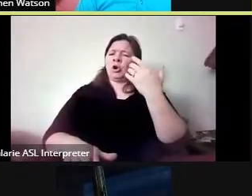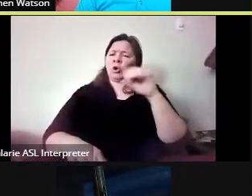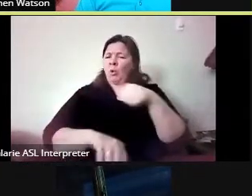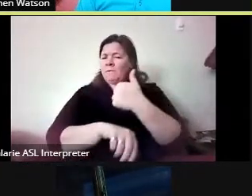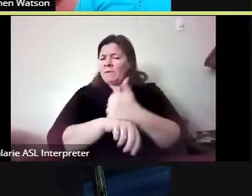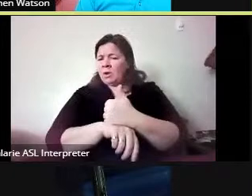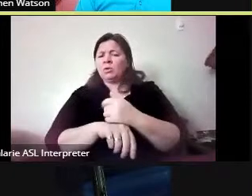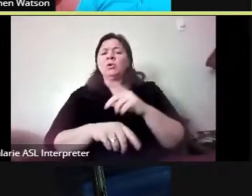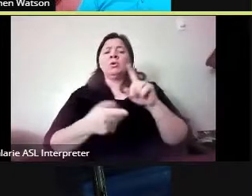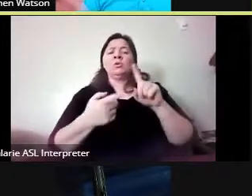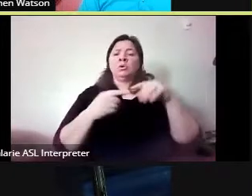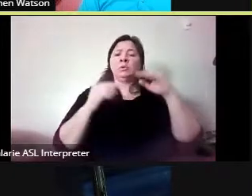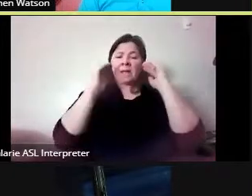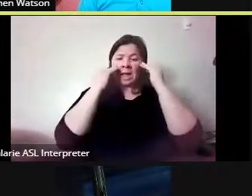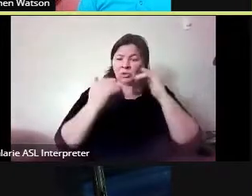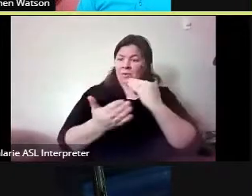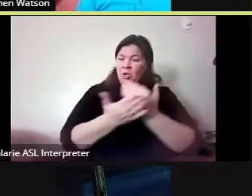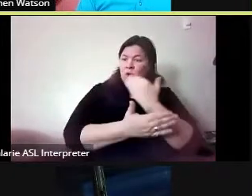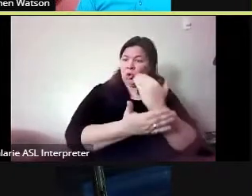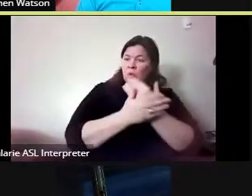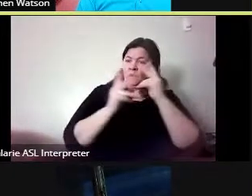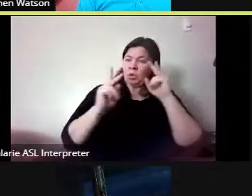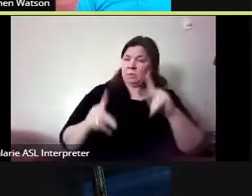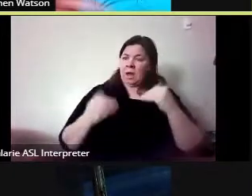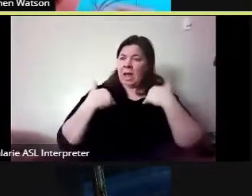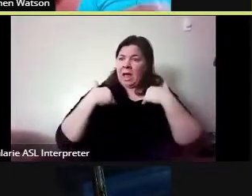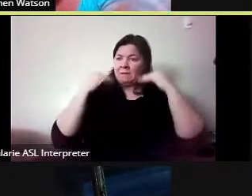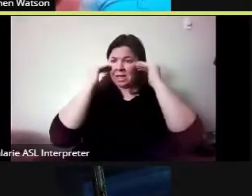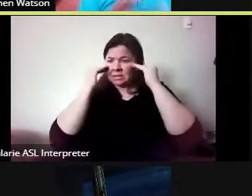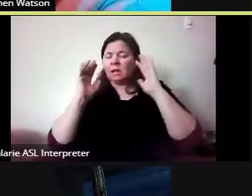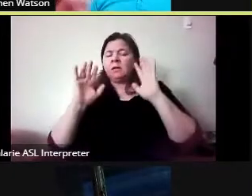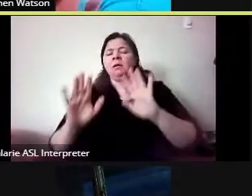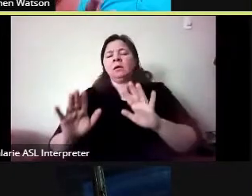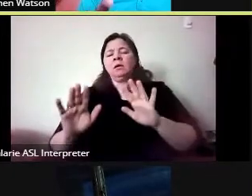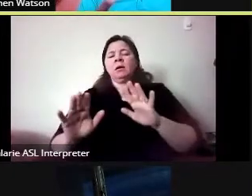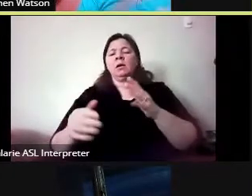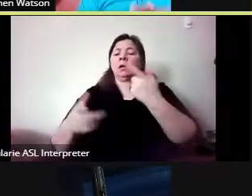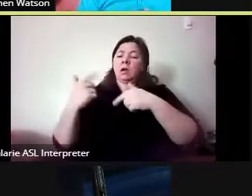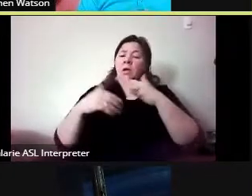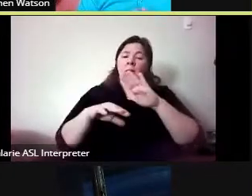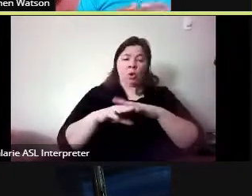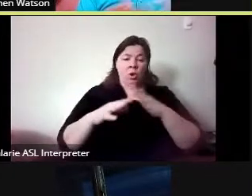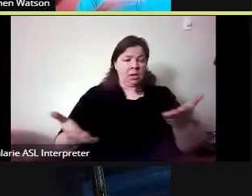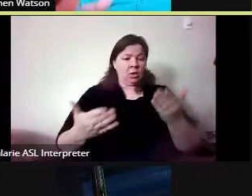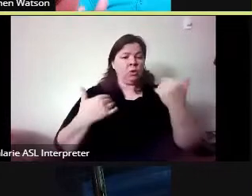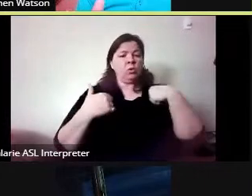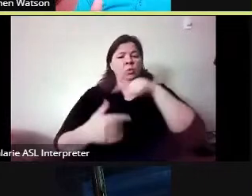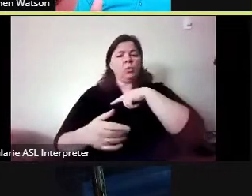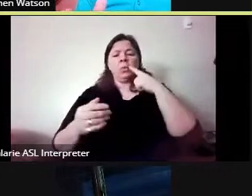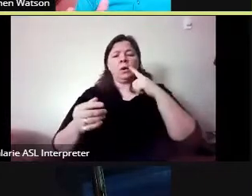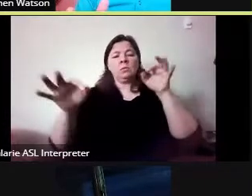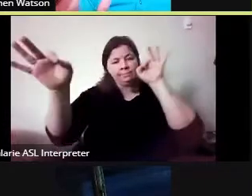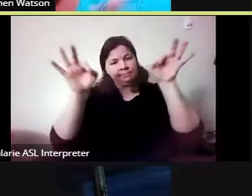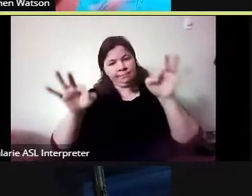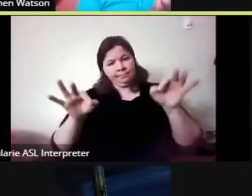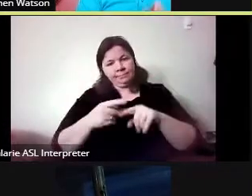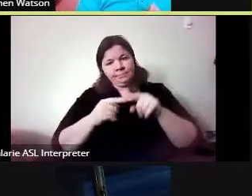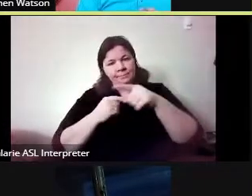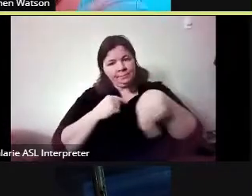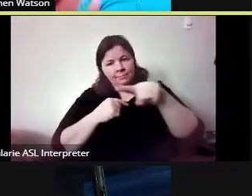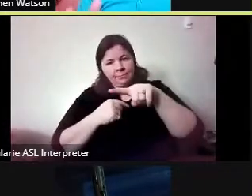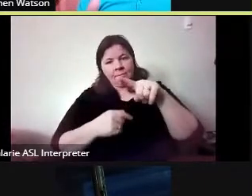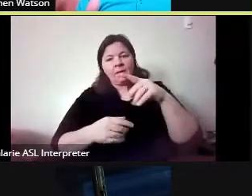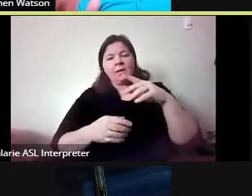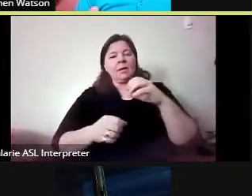you're brand new and you have that anxiety, then you can come along here and we will direct you or